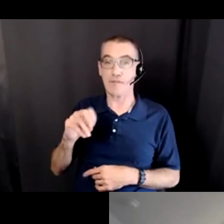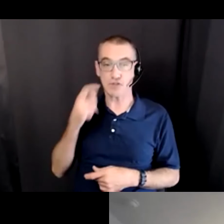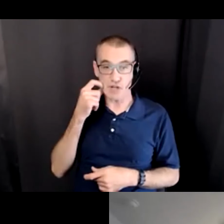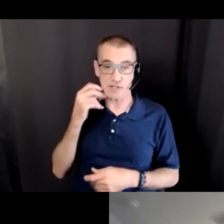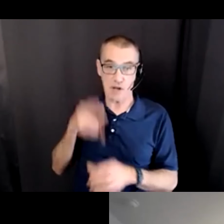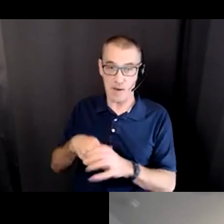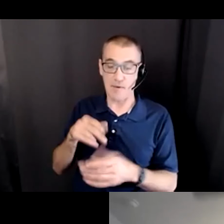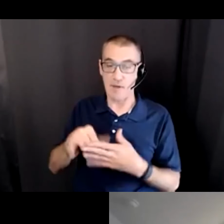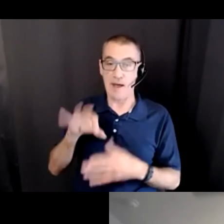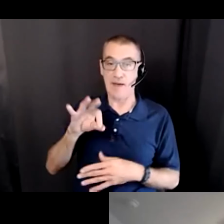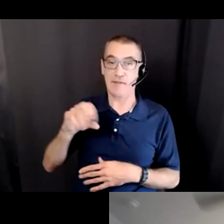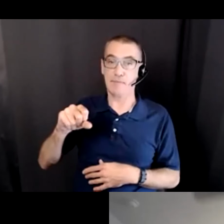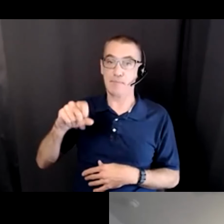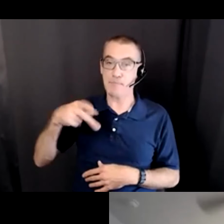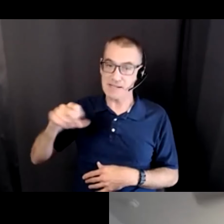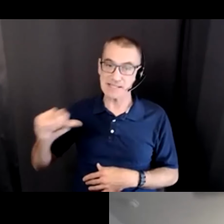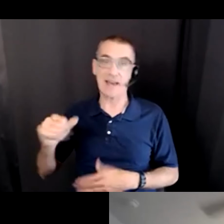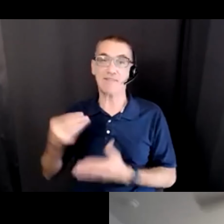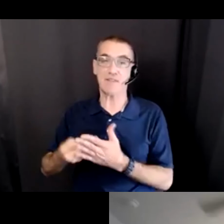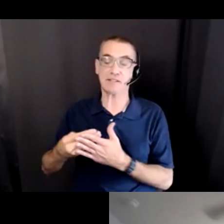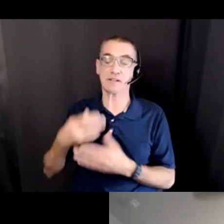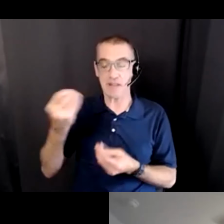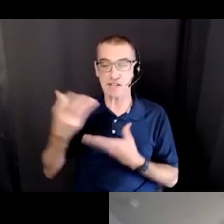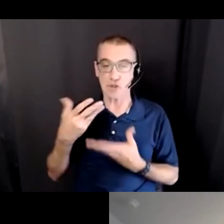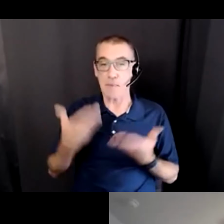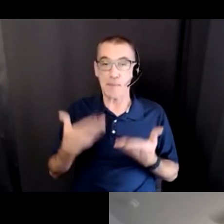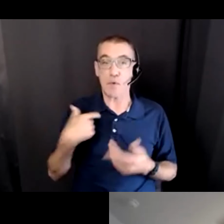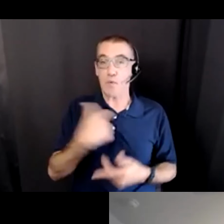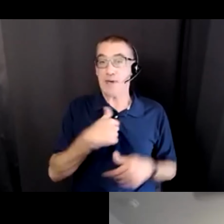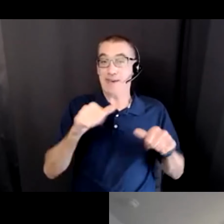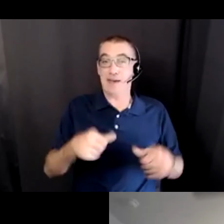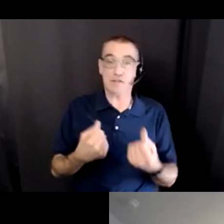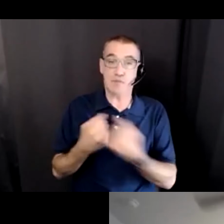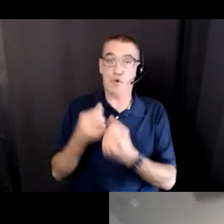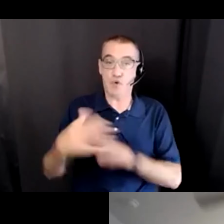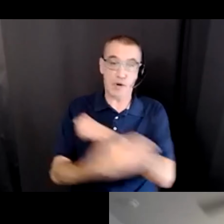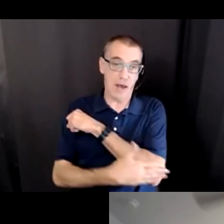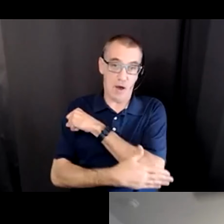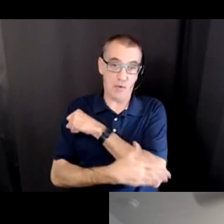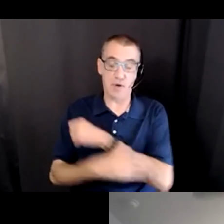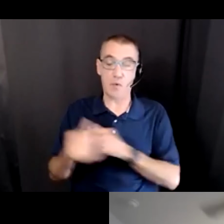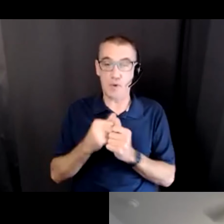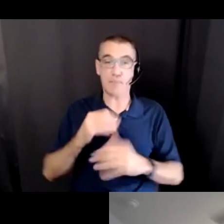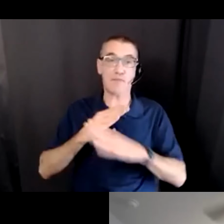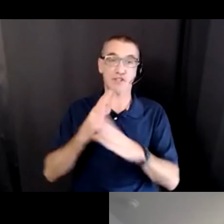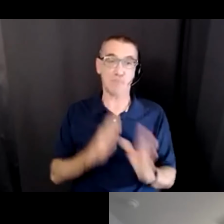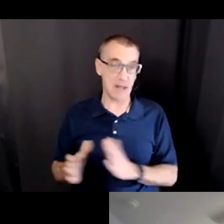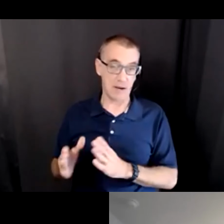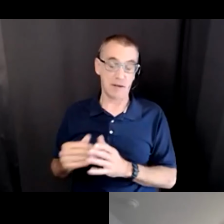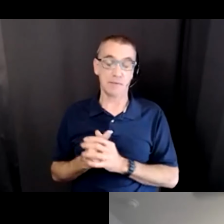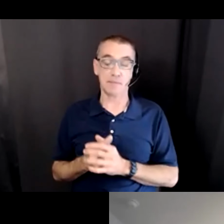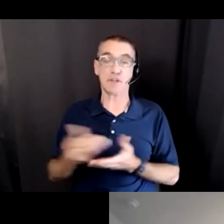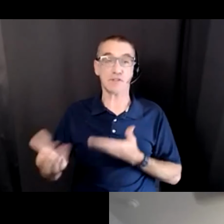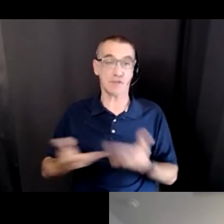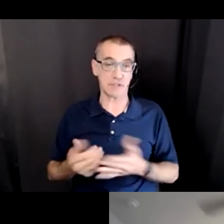for the FFPSA funds, let us know. Maybe we can support your county with prevention planning